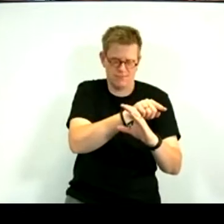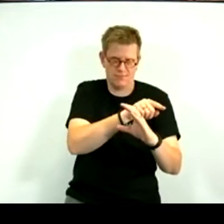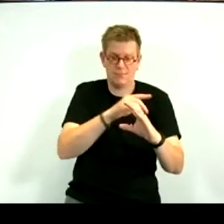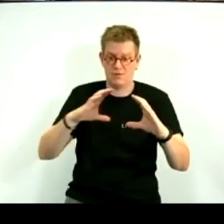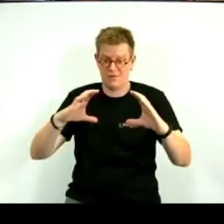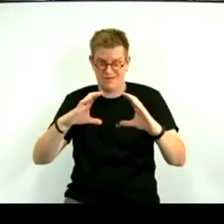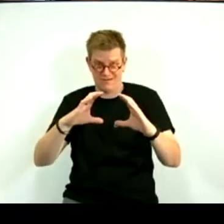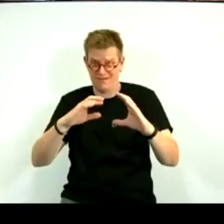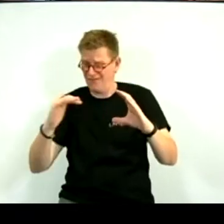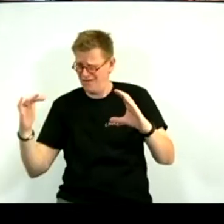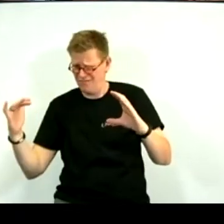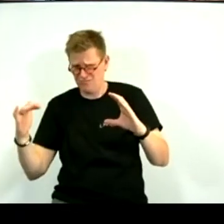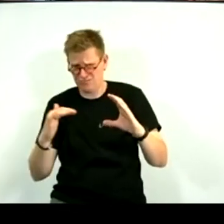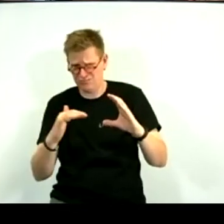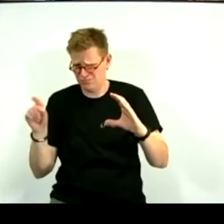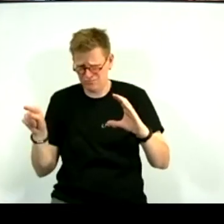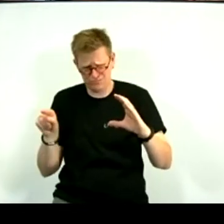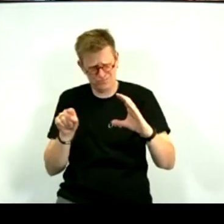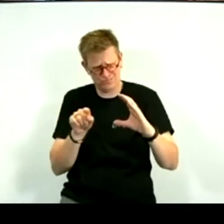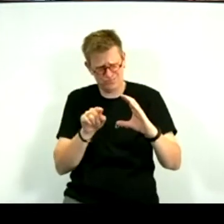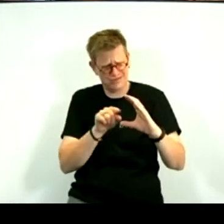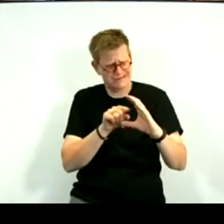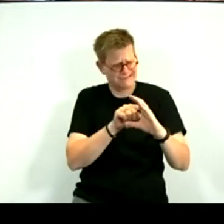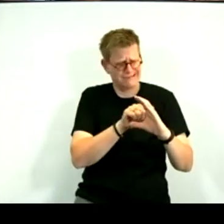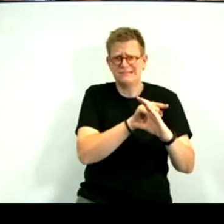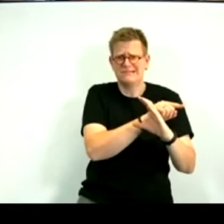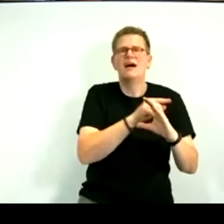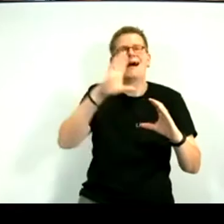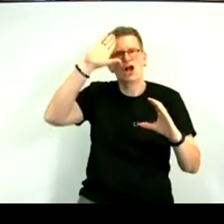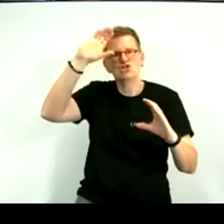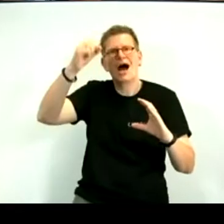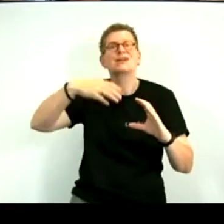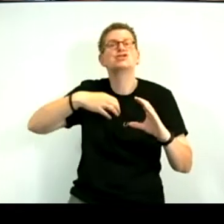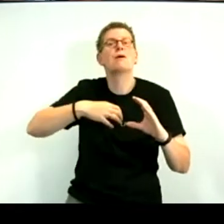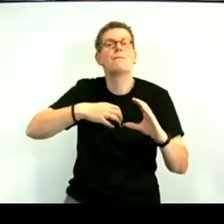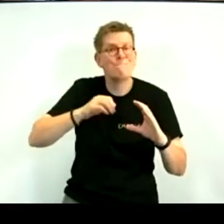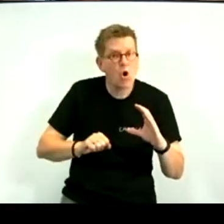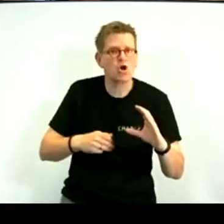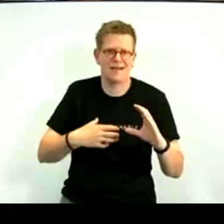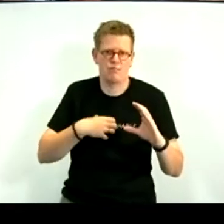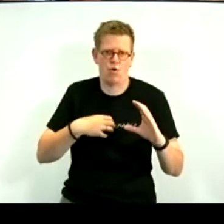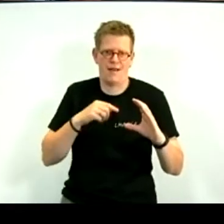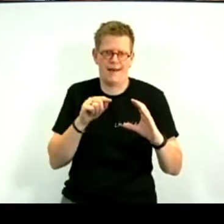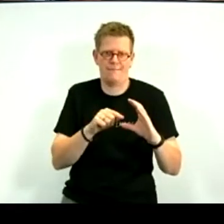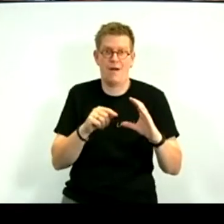eyelids themselves right through to the brain and the visual cortex. So